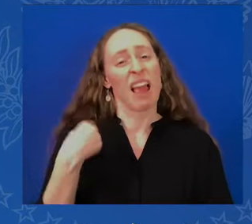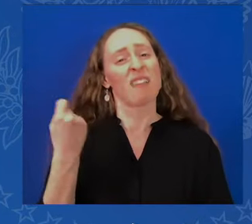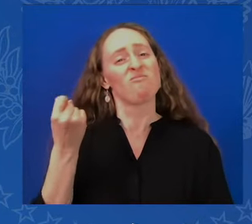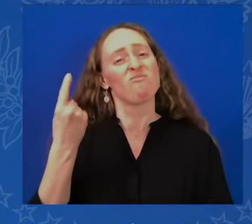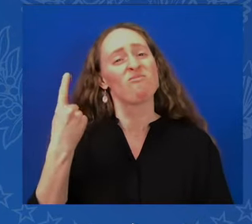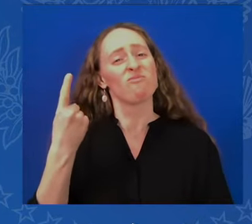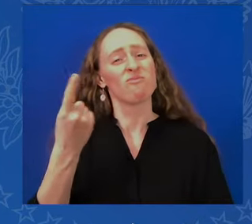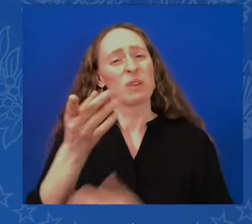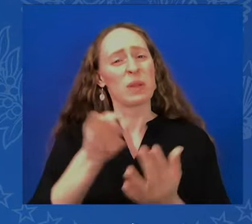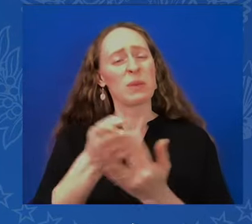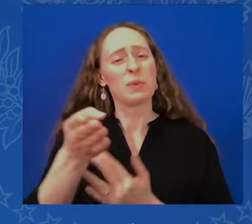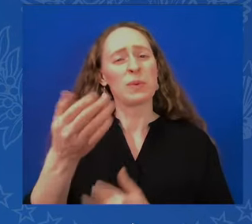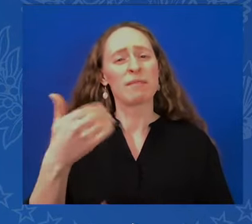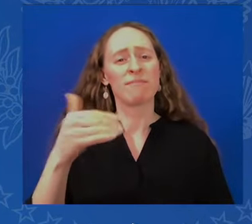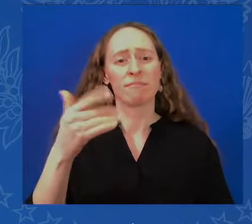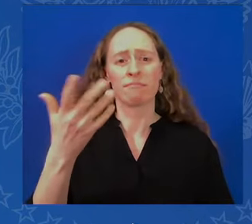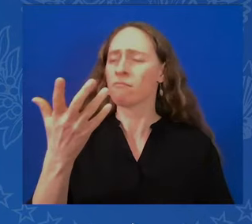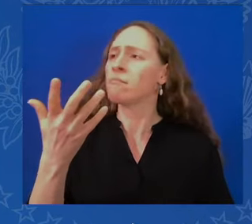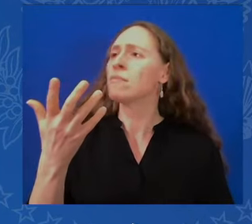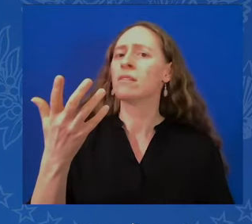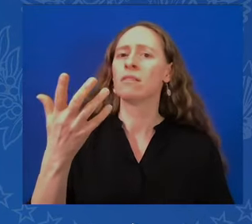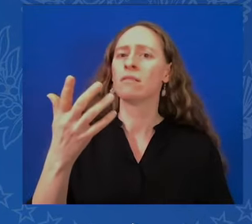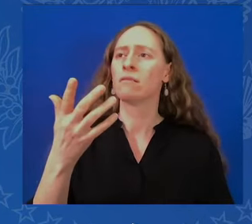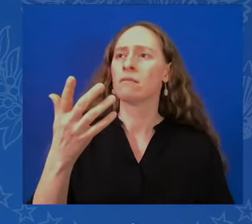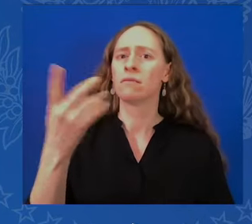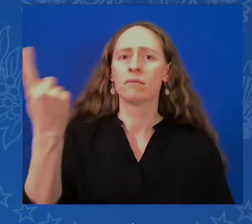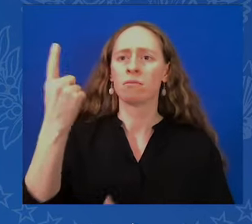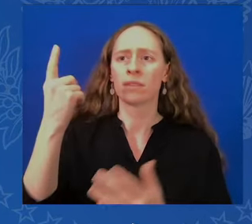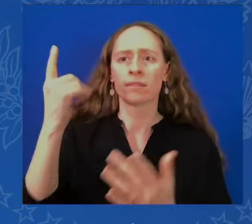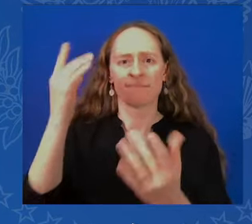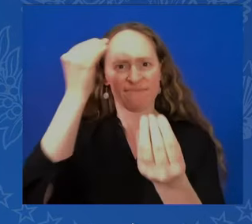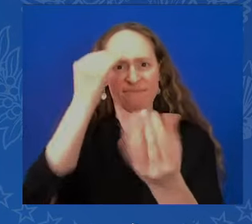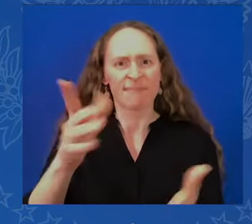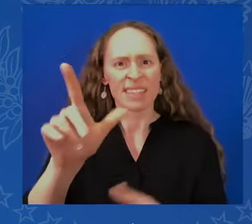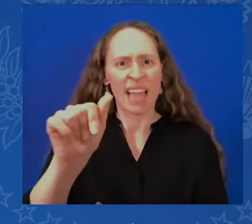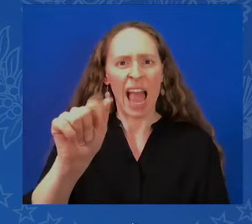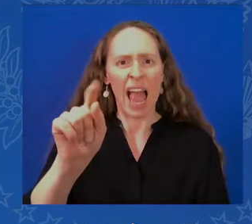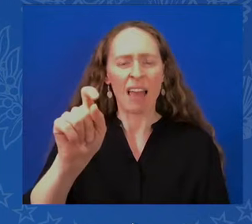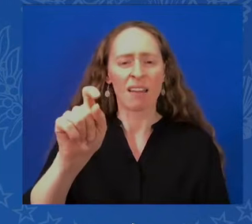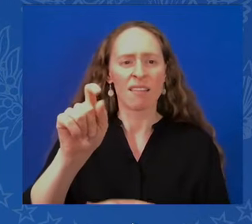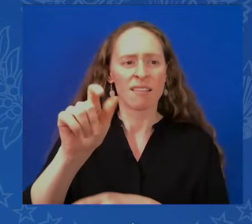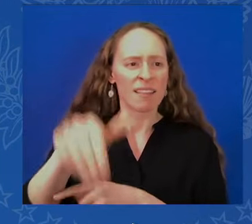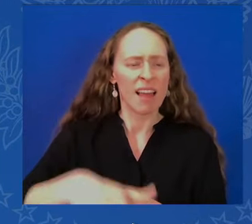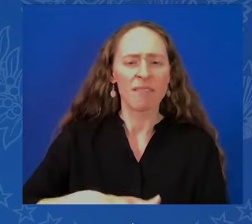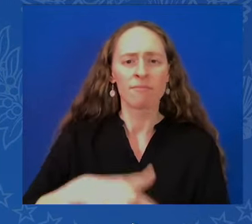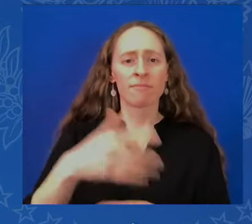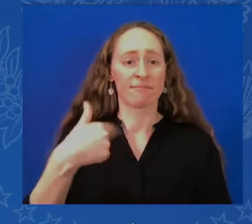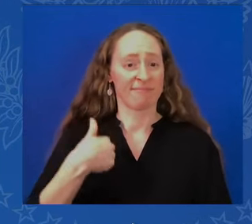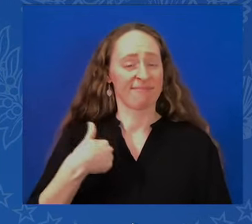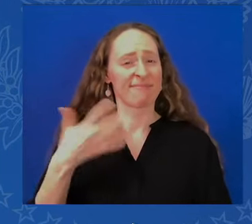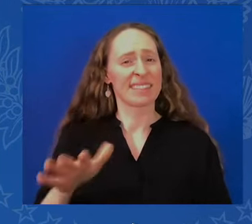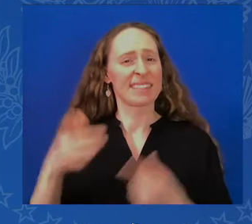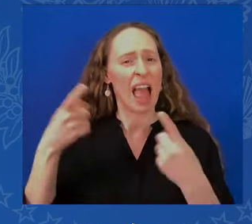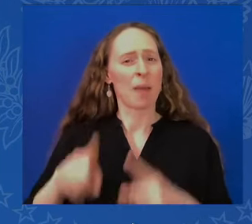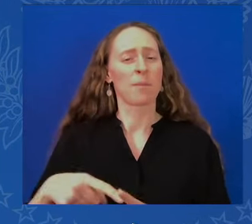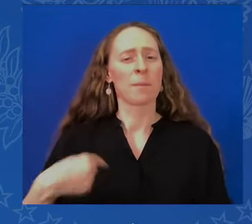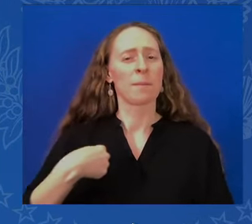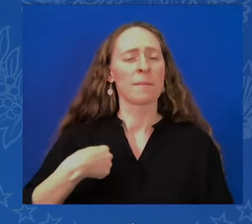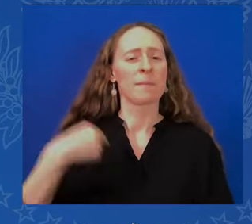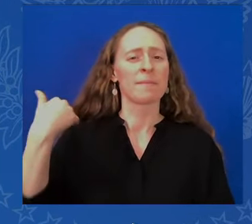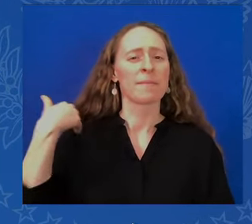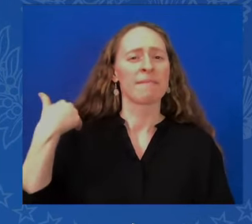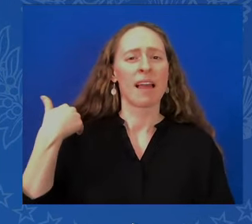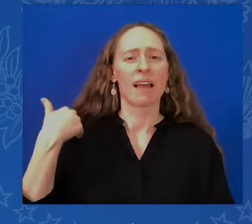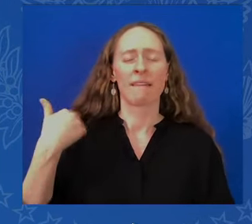night. Say family members are gone. I've been there. It's feeling like having a black hole in your chest, like you're being sucked in, unable